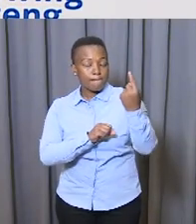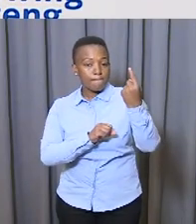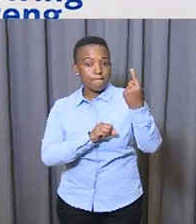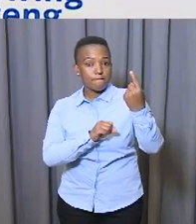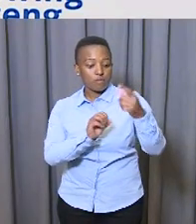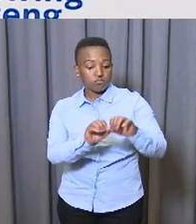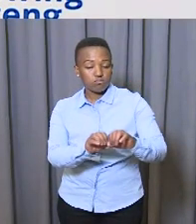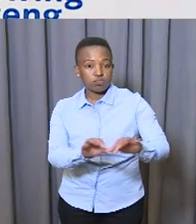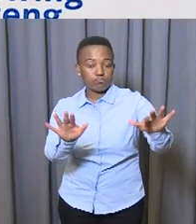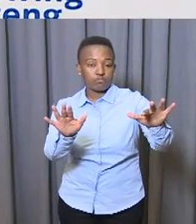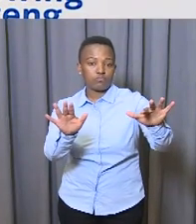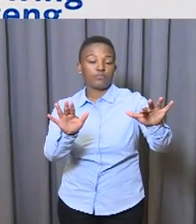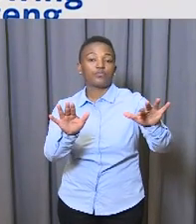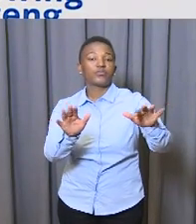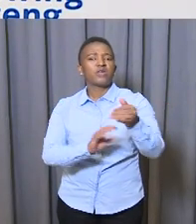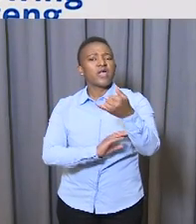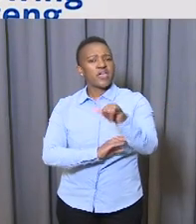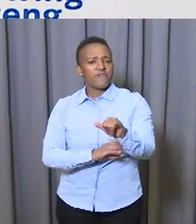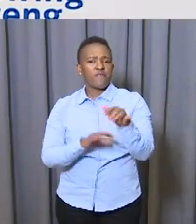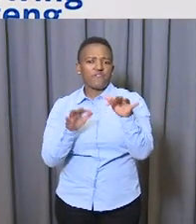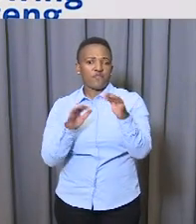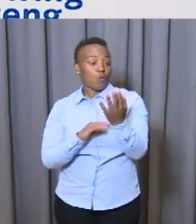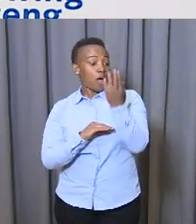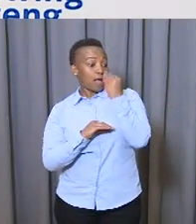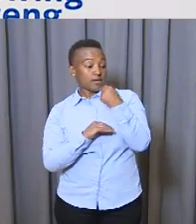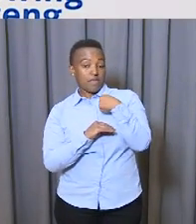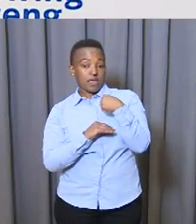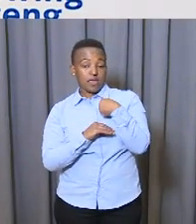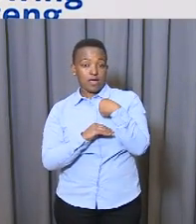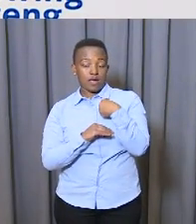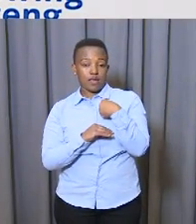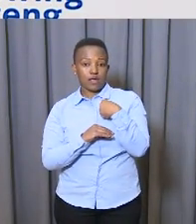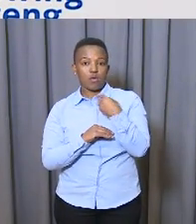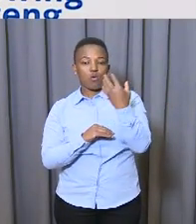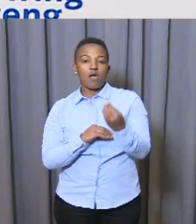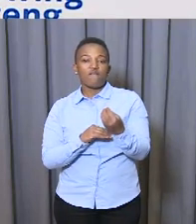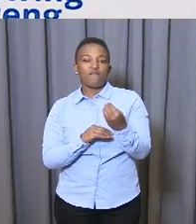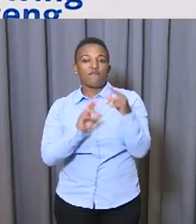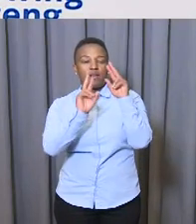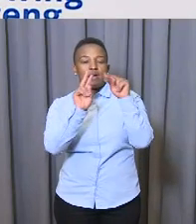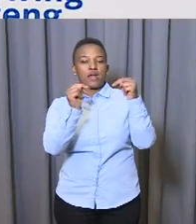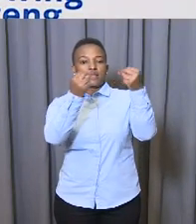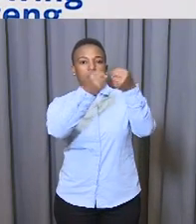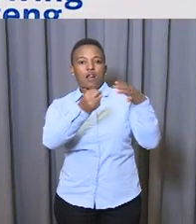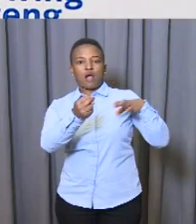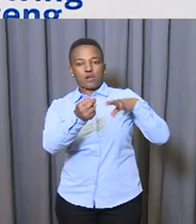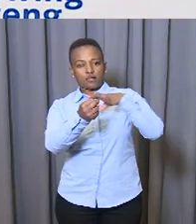going forward, if you ask me, because in South Africa we have a National Command